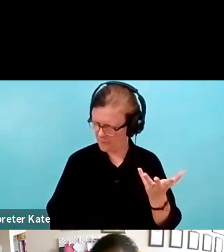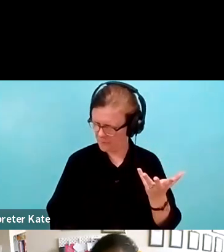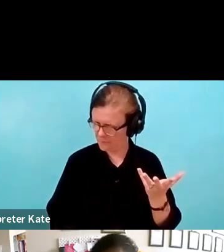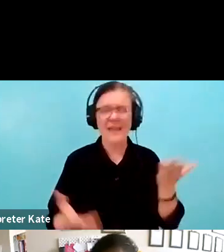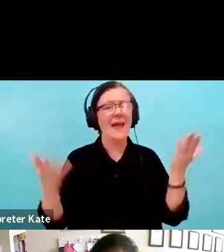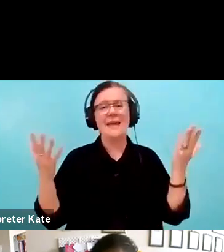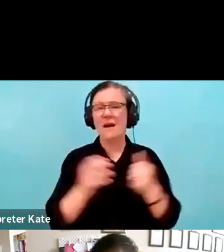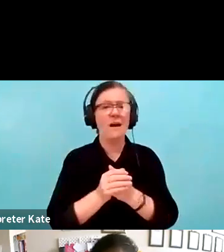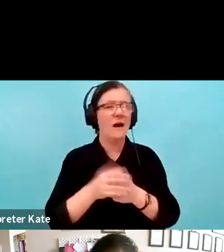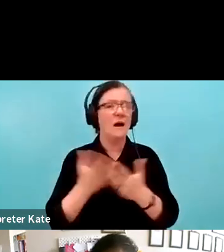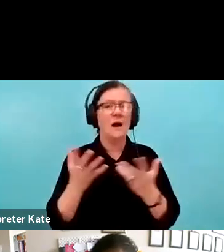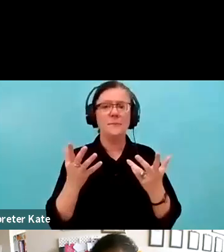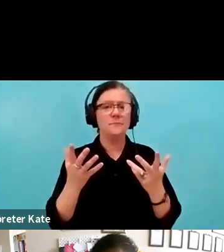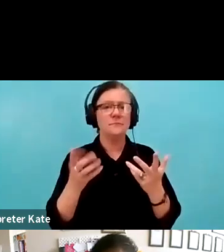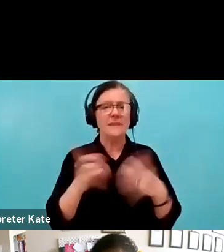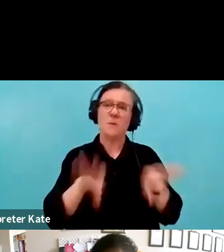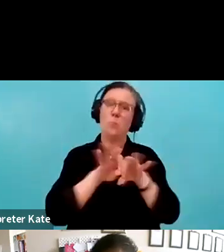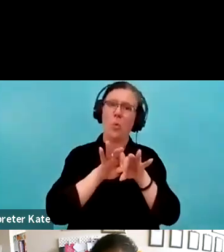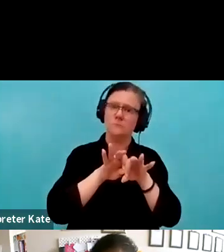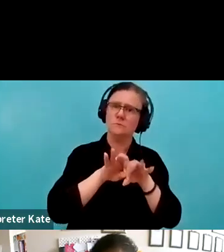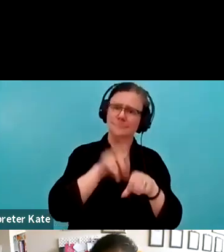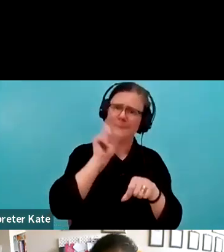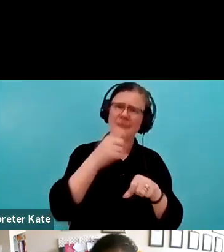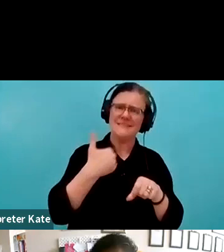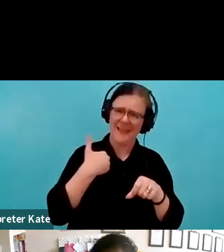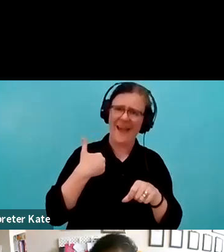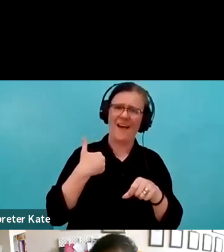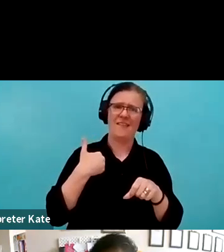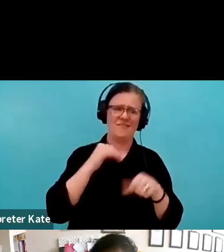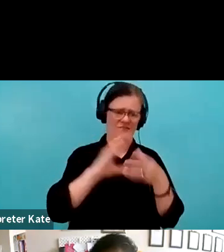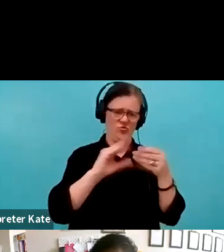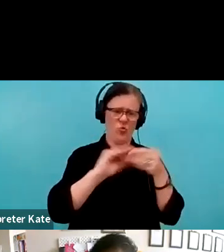Yeah, I just think it's important to have those